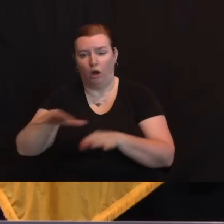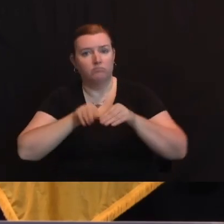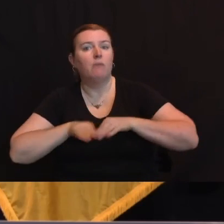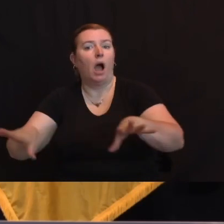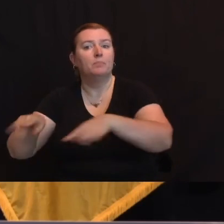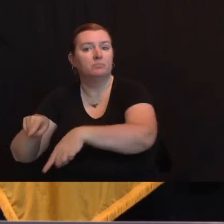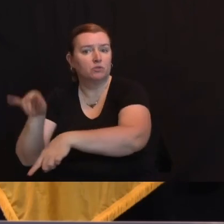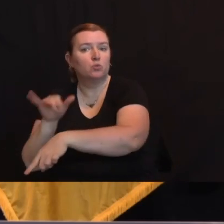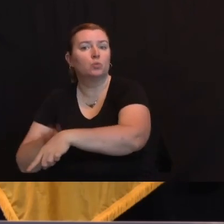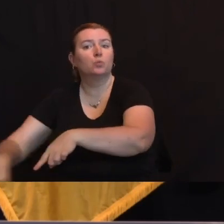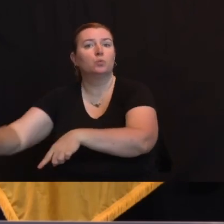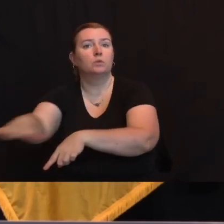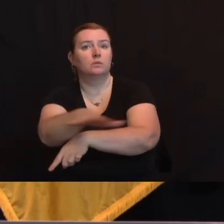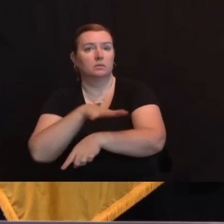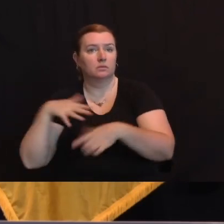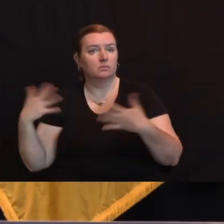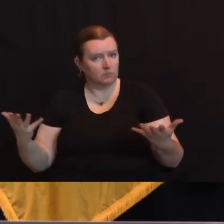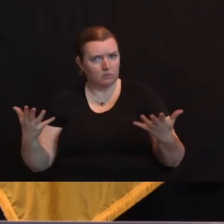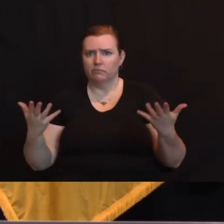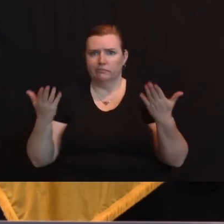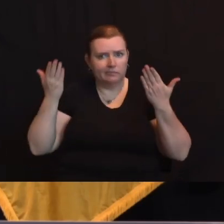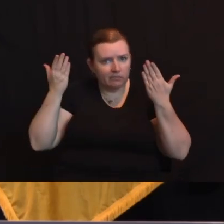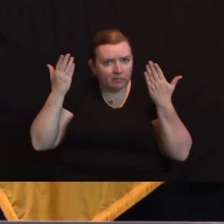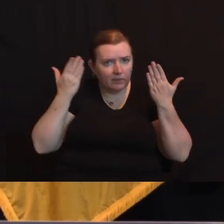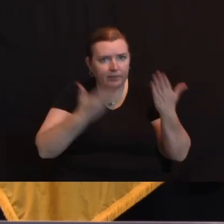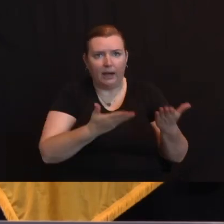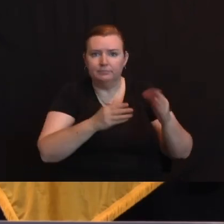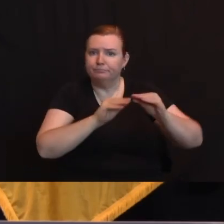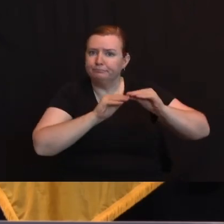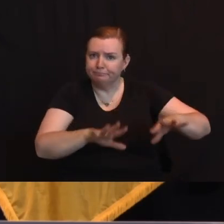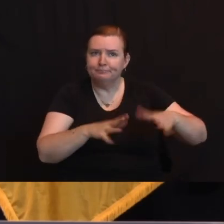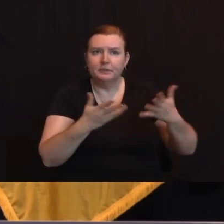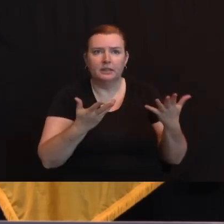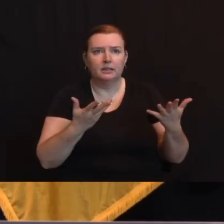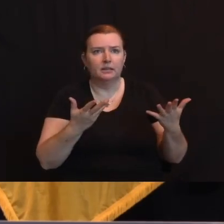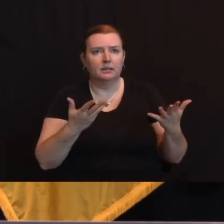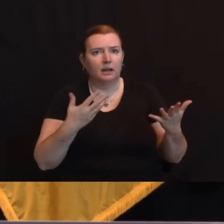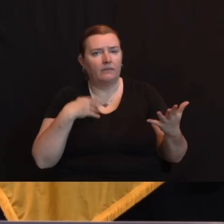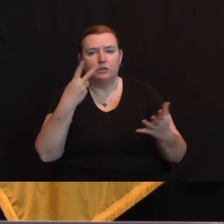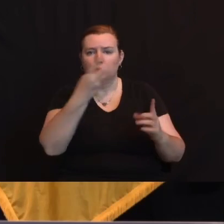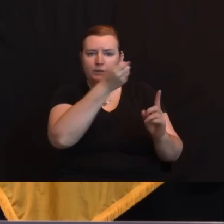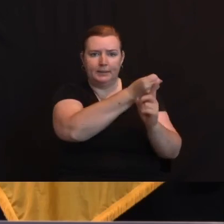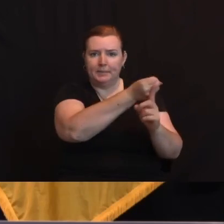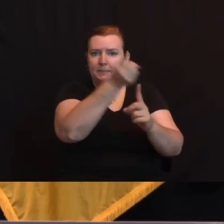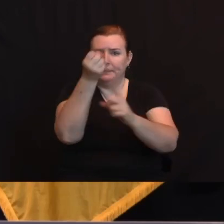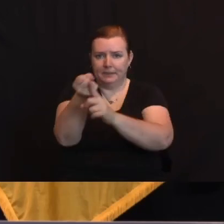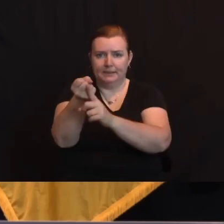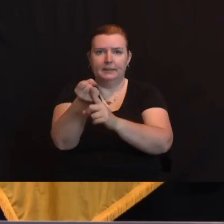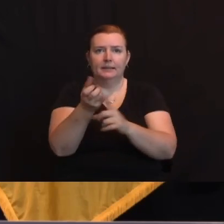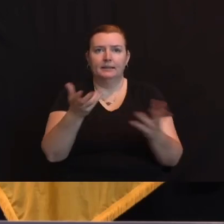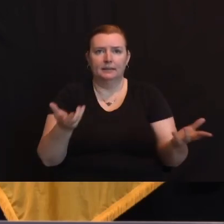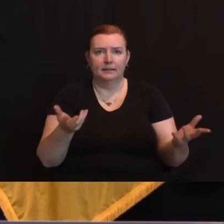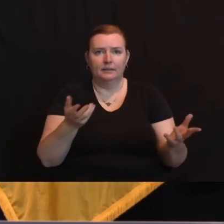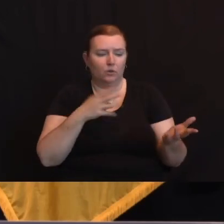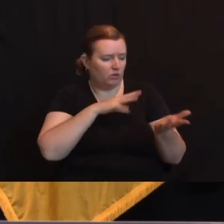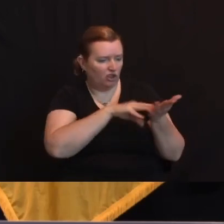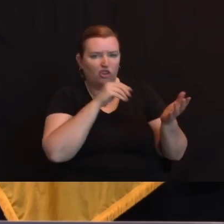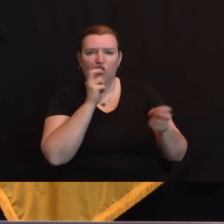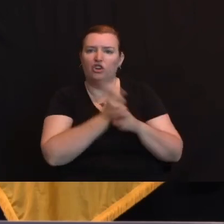That's really had 2 impacts. One is we've learned the hard way by looking at